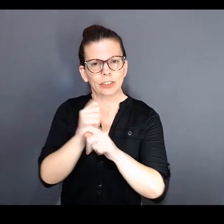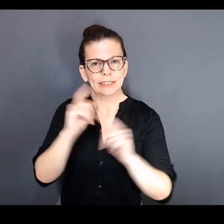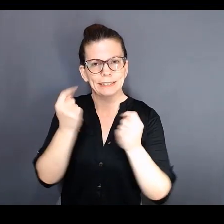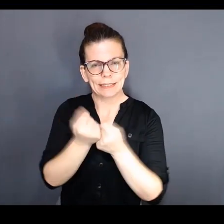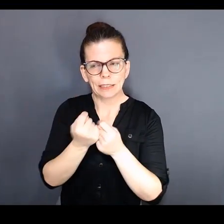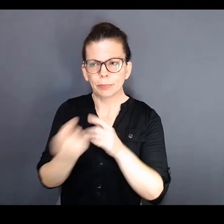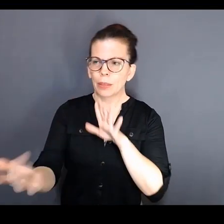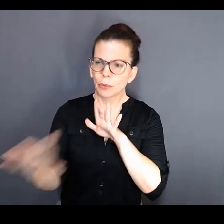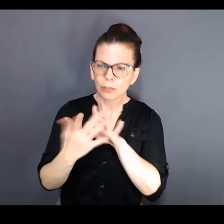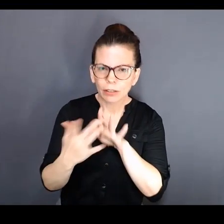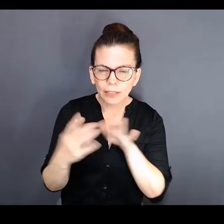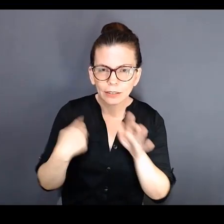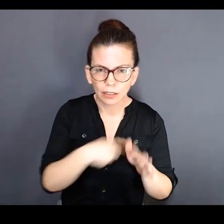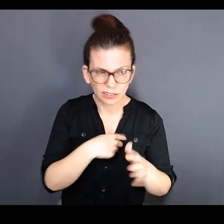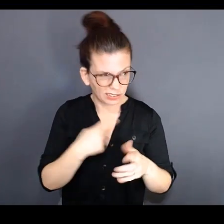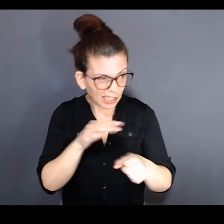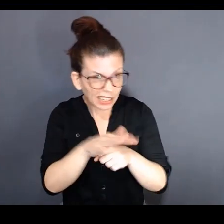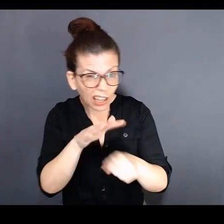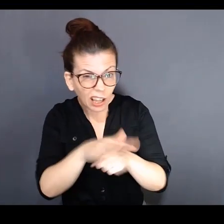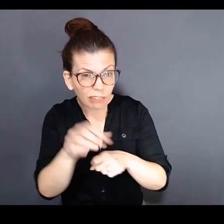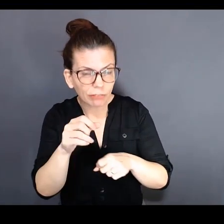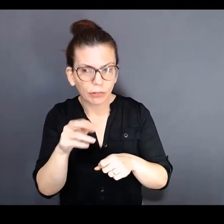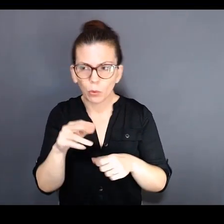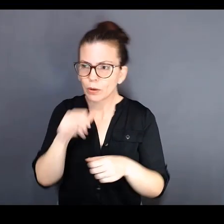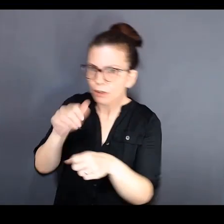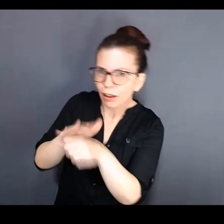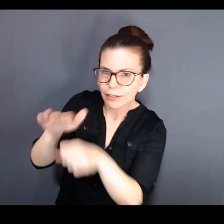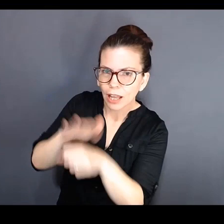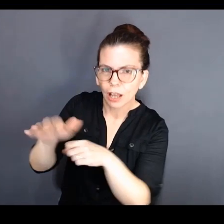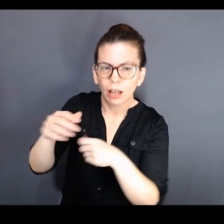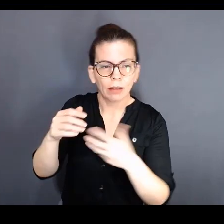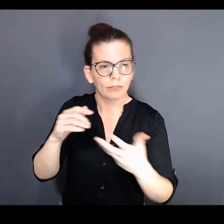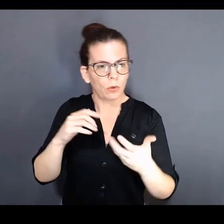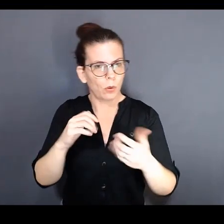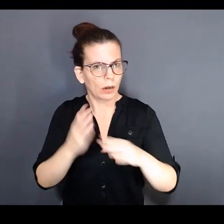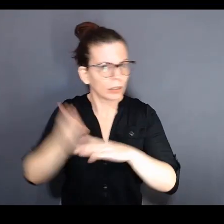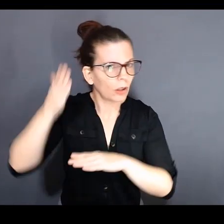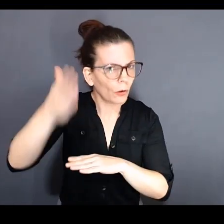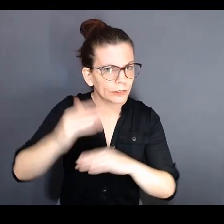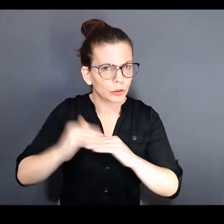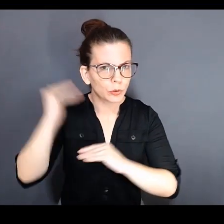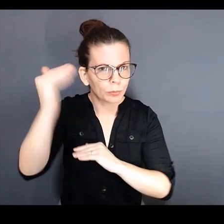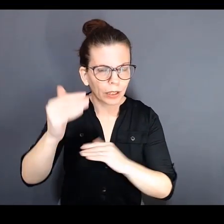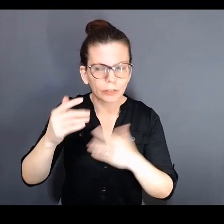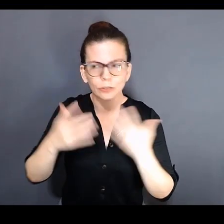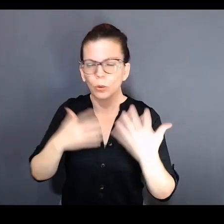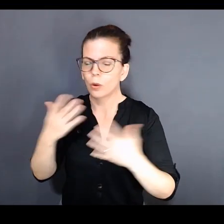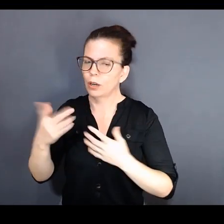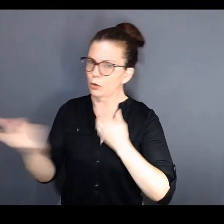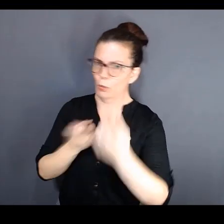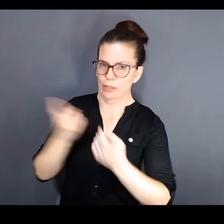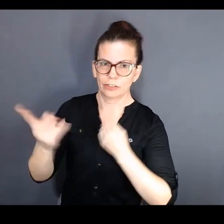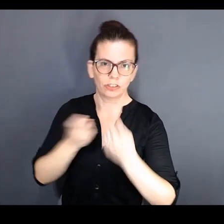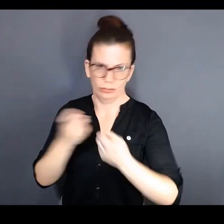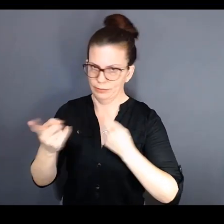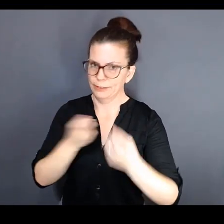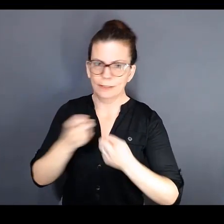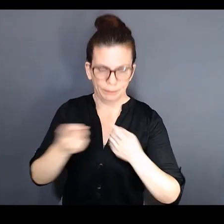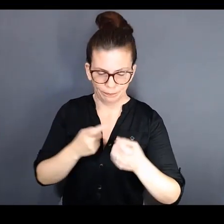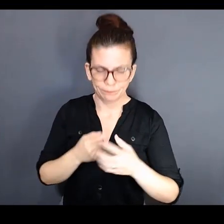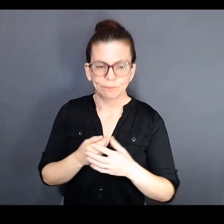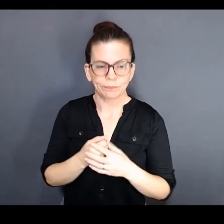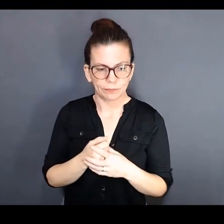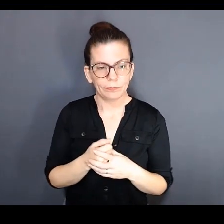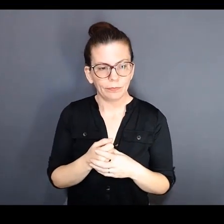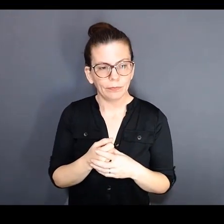They always reached out to us, are we doing it enough or are we not doing it enough? Like, are we overdoing it? So it's just so many questions